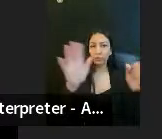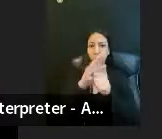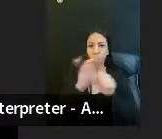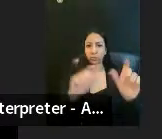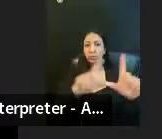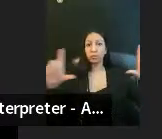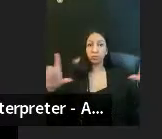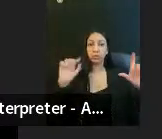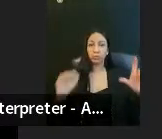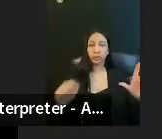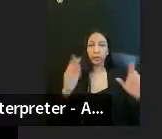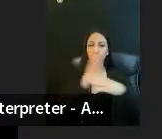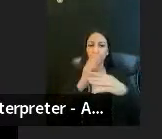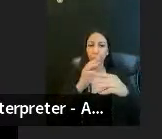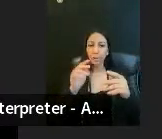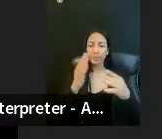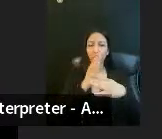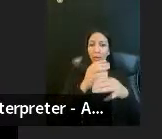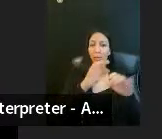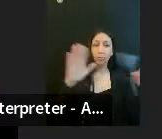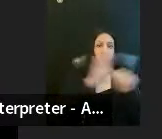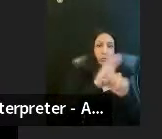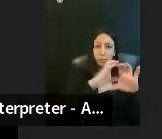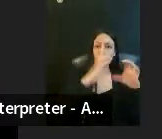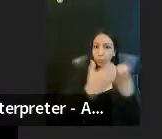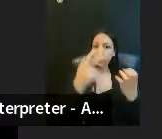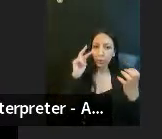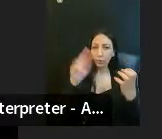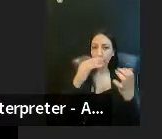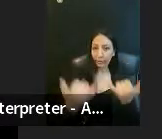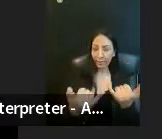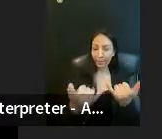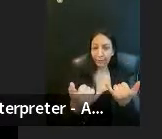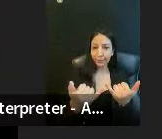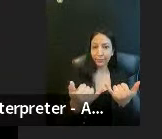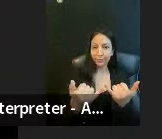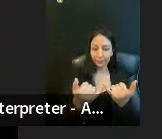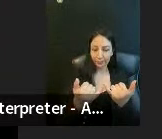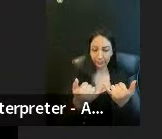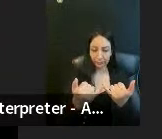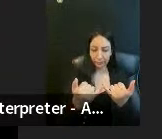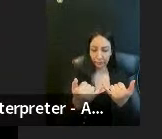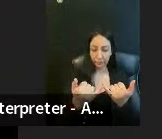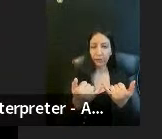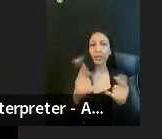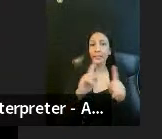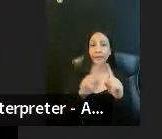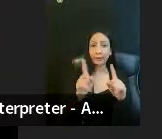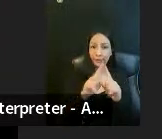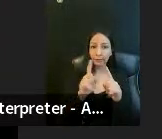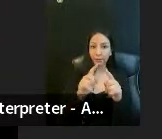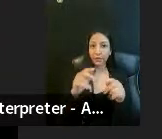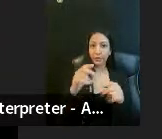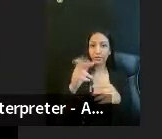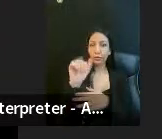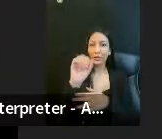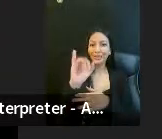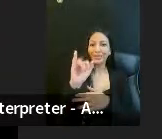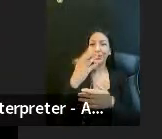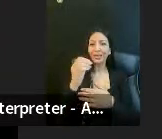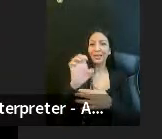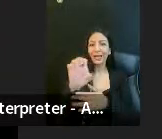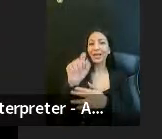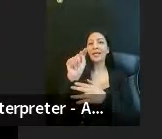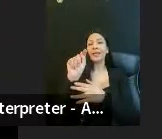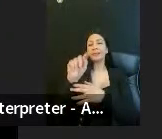move between total population, which is what we're looking at right now, and then the different racial and ethnic